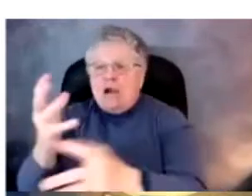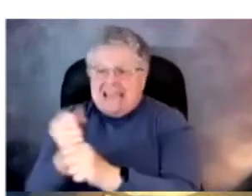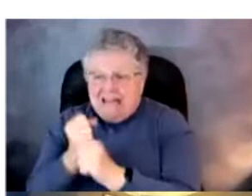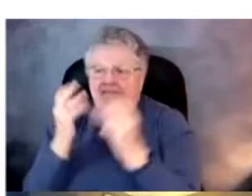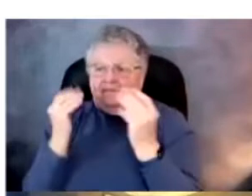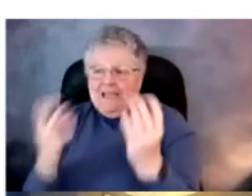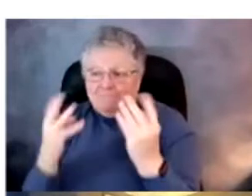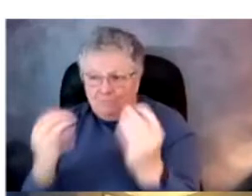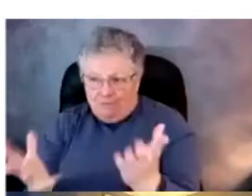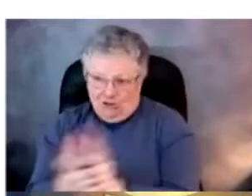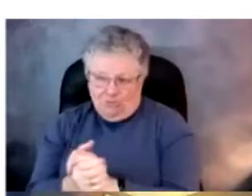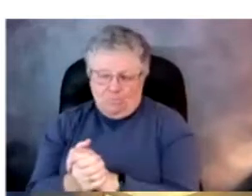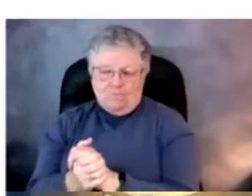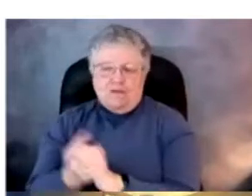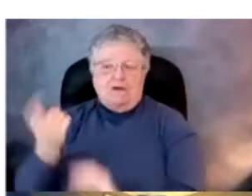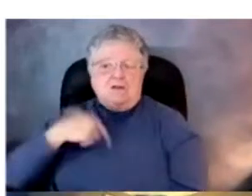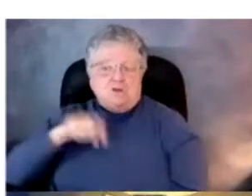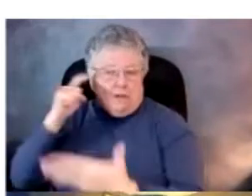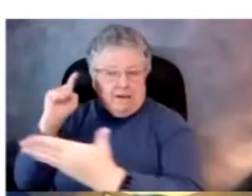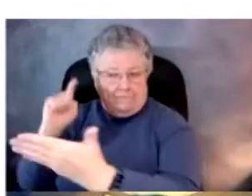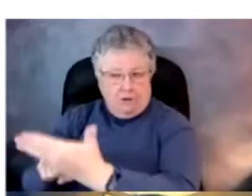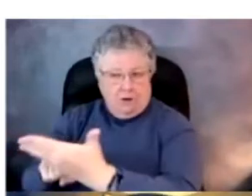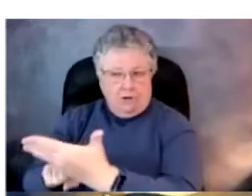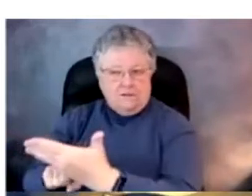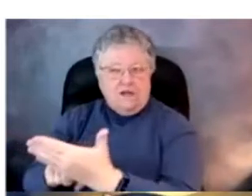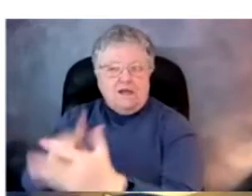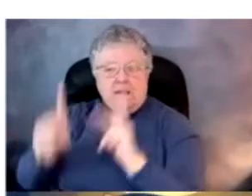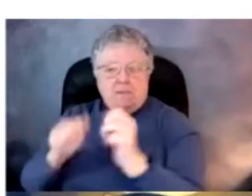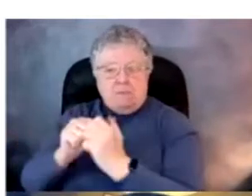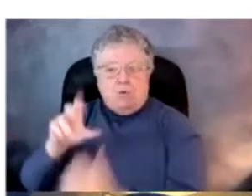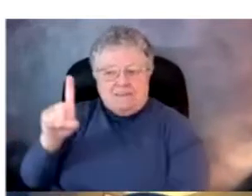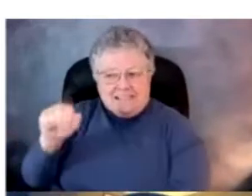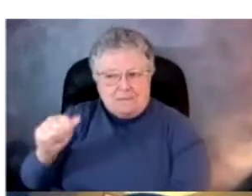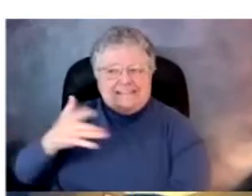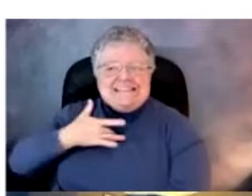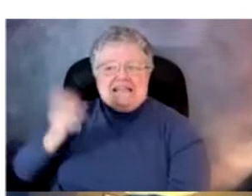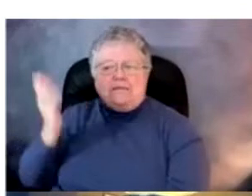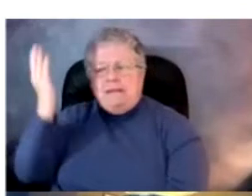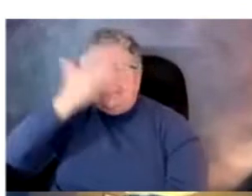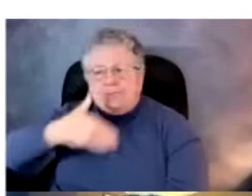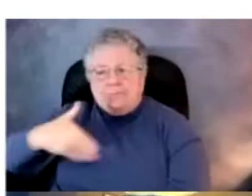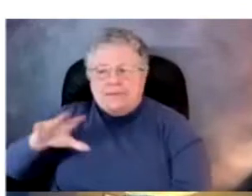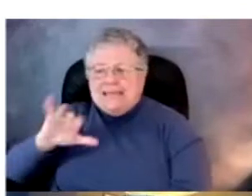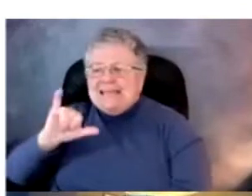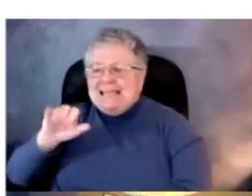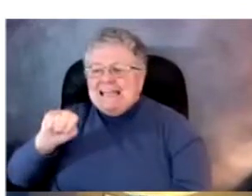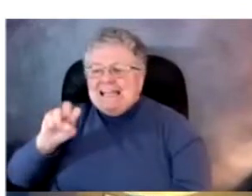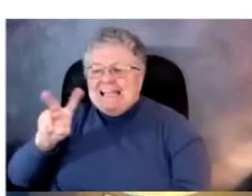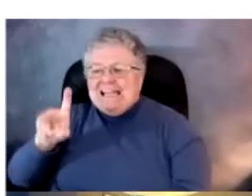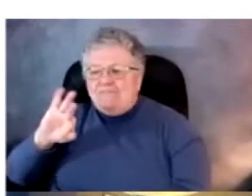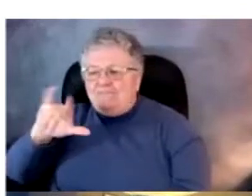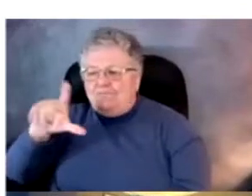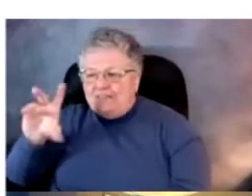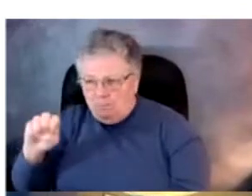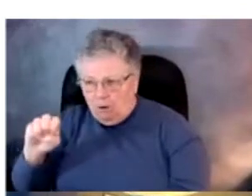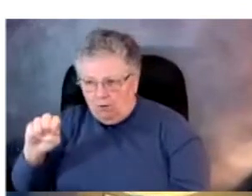what we've seen is that disabled people are made invisible across federal policy through the lack of data collection and representation. And that's kind of resulted